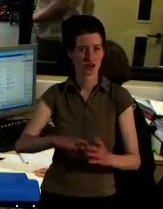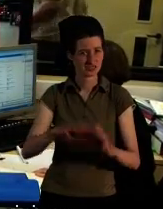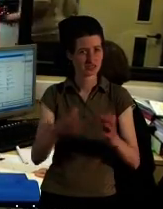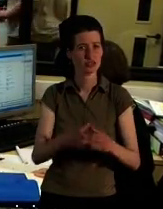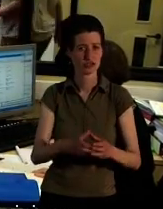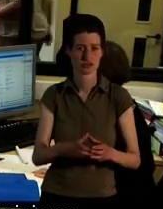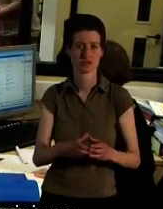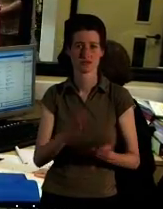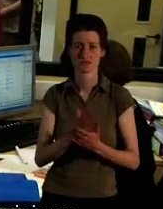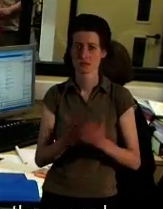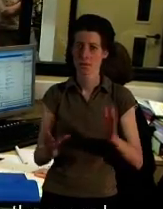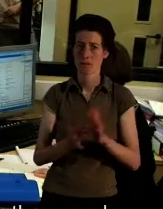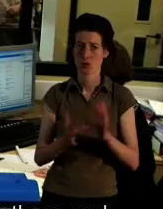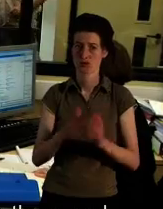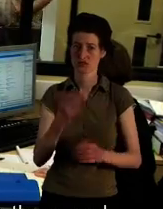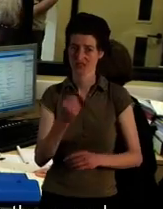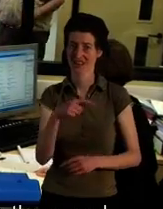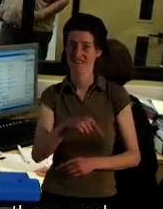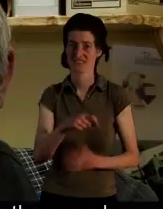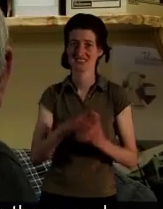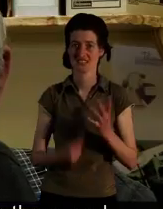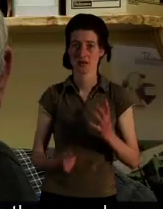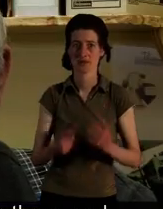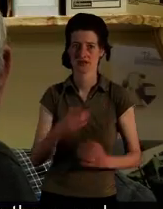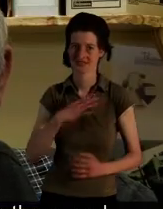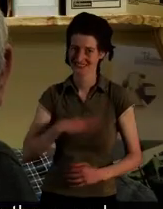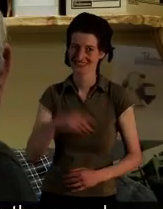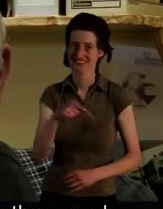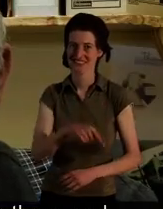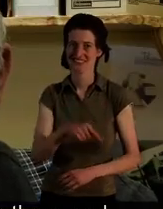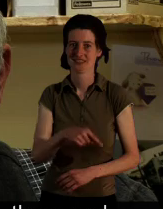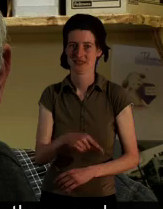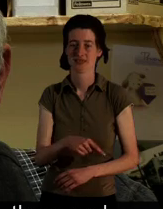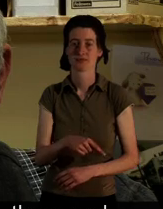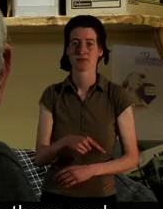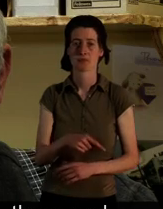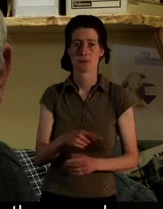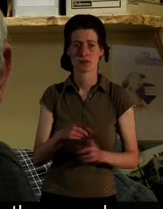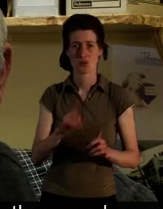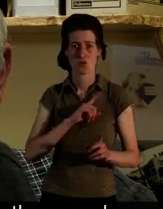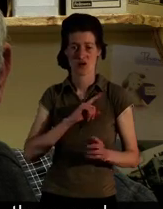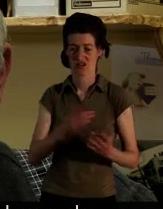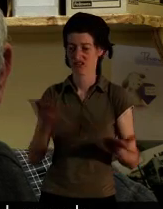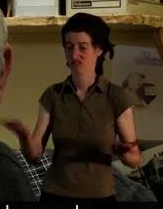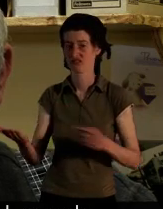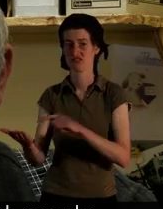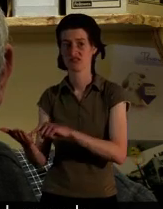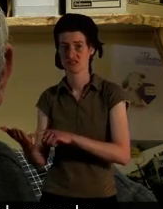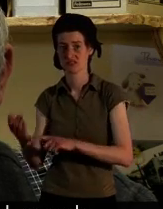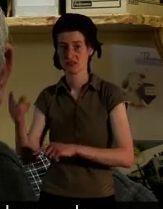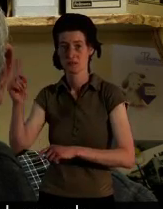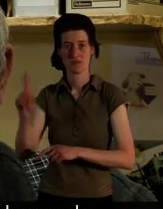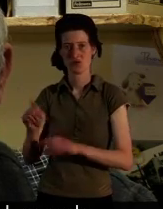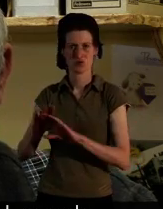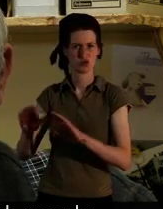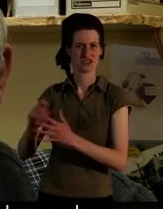the ethos of the organisation. I think it's very important that we have them, and we always will need them, because you've